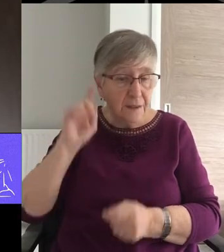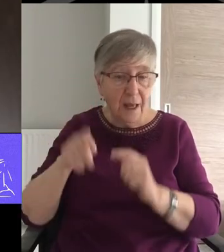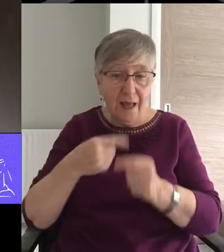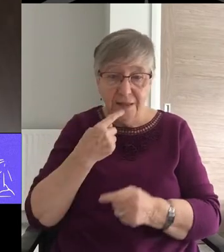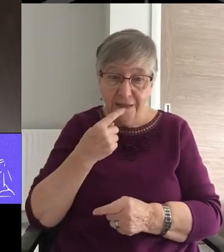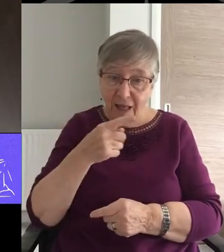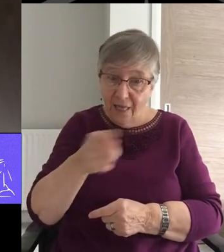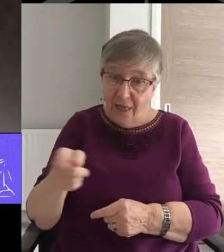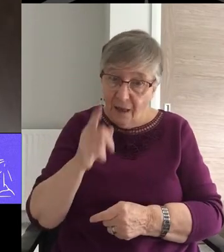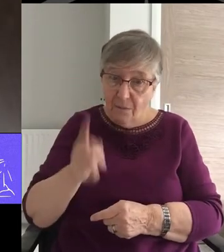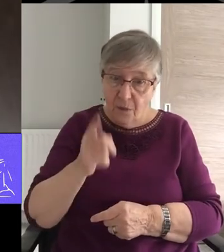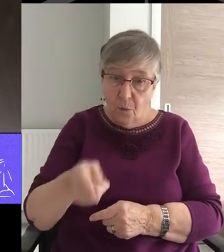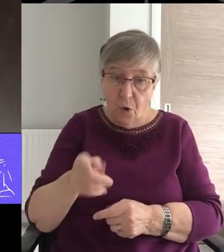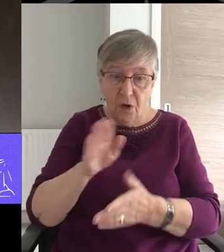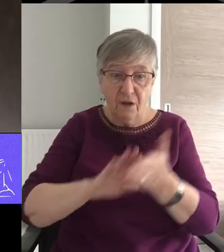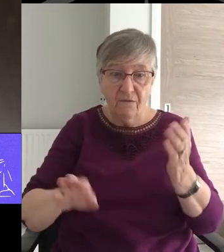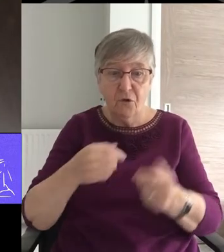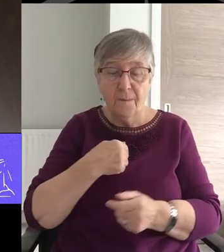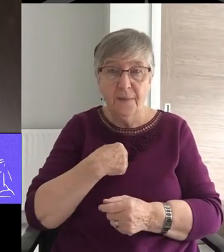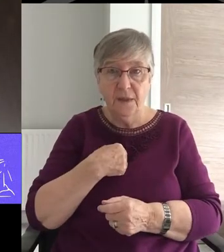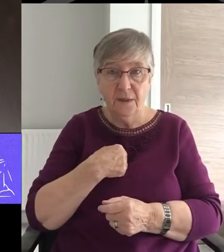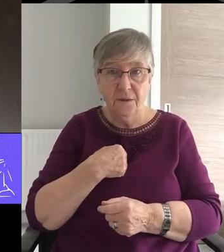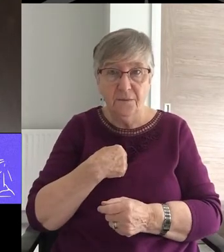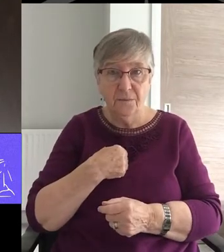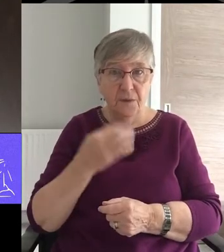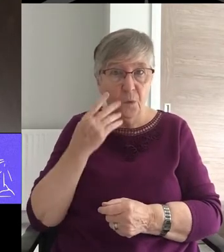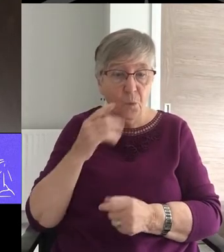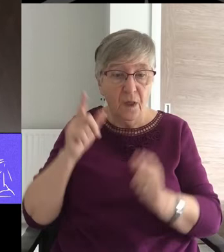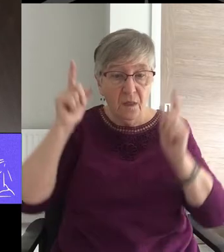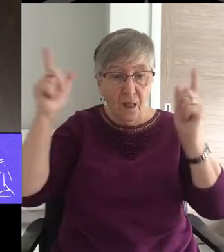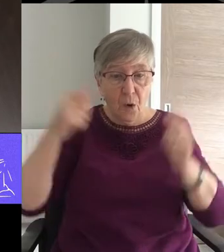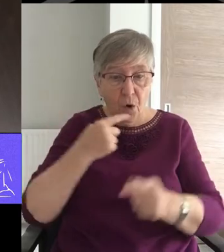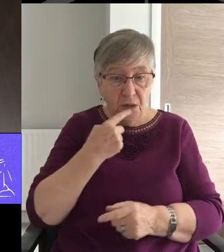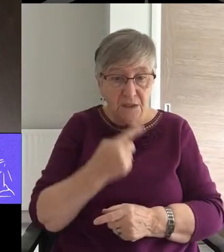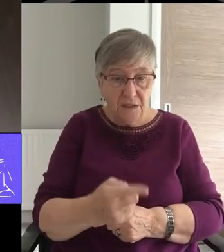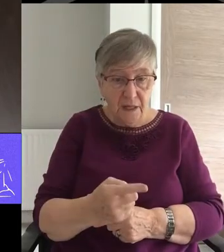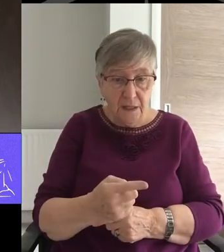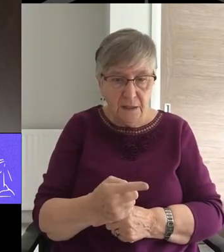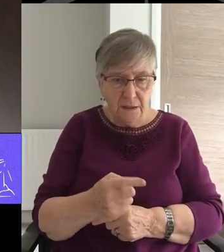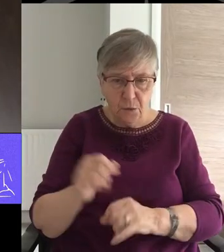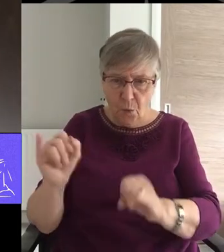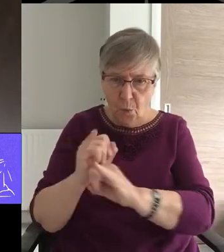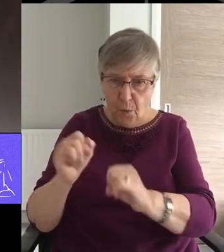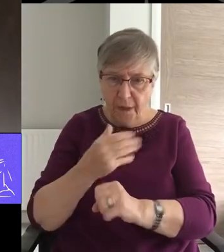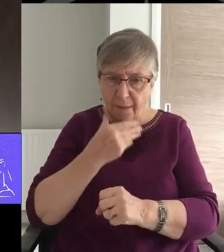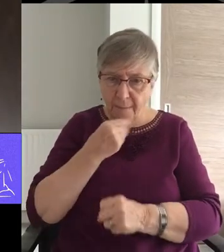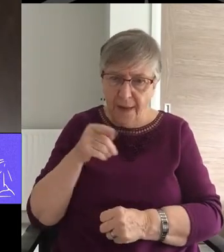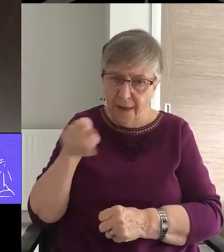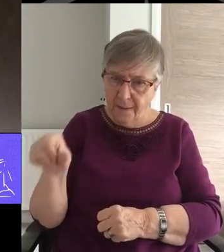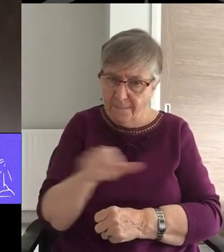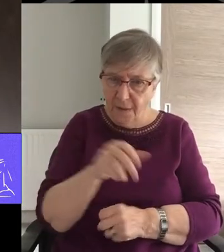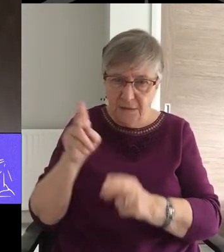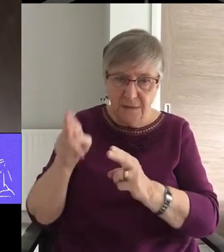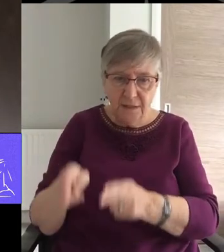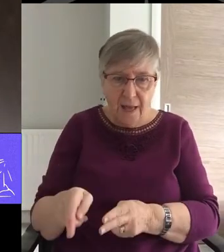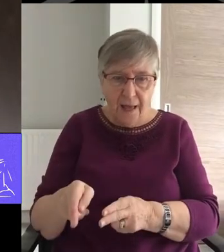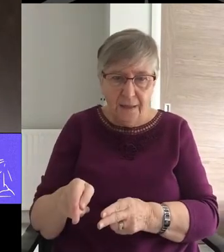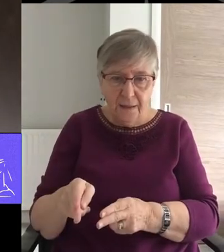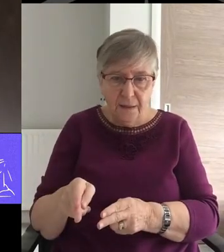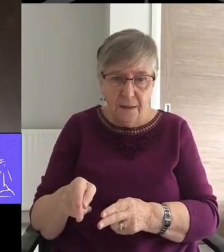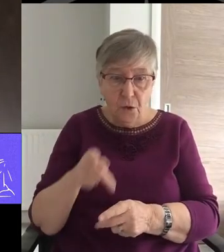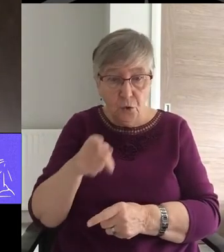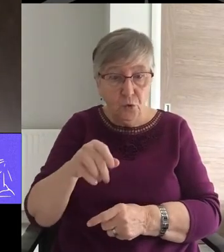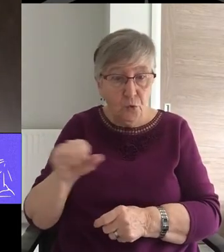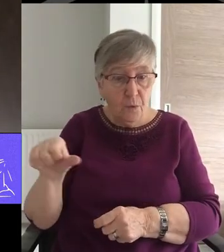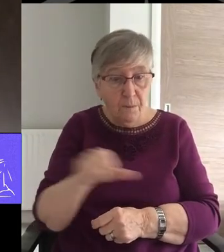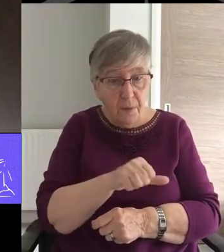give them warning from me. When I say to the wicked, you wicked person, you will surely die,